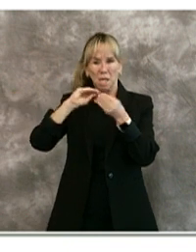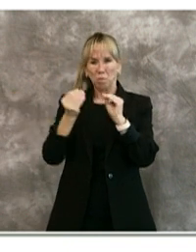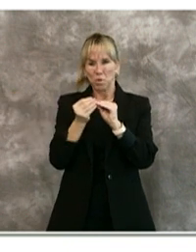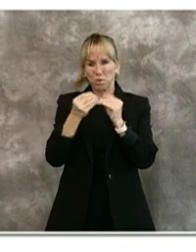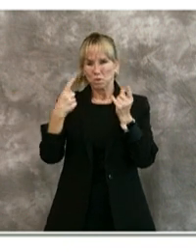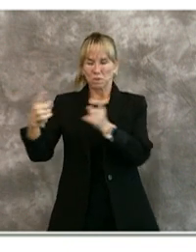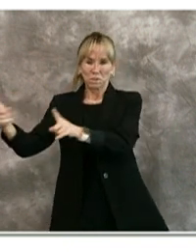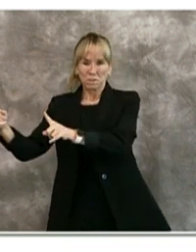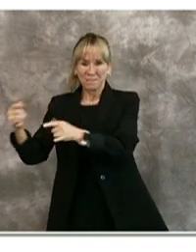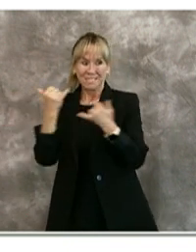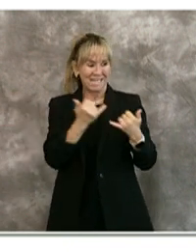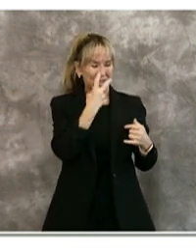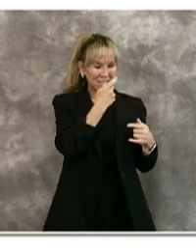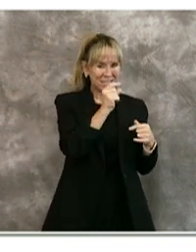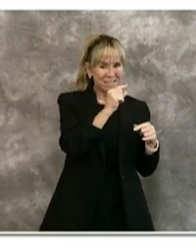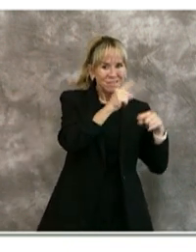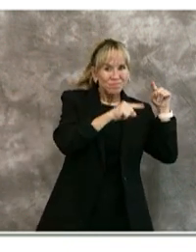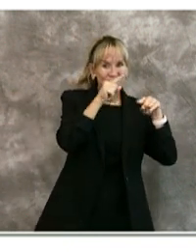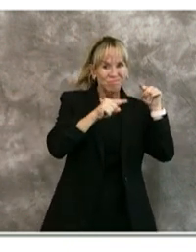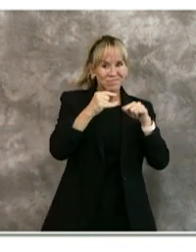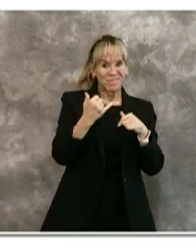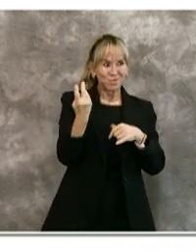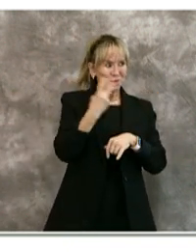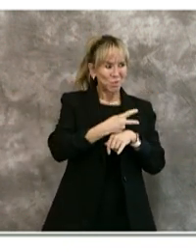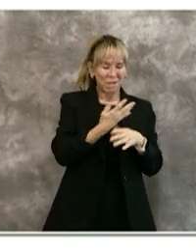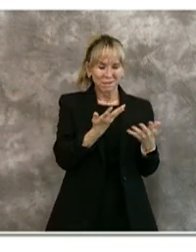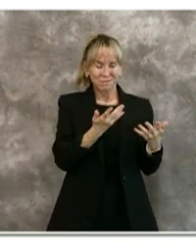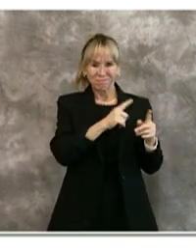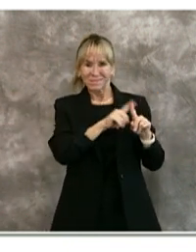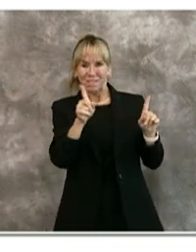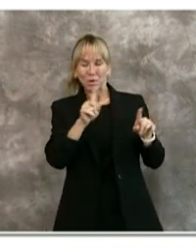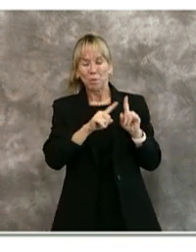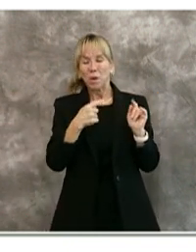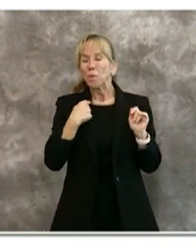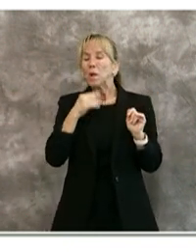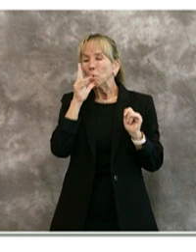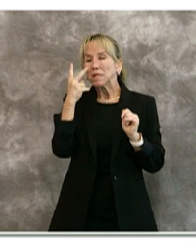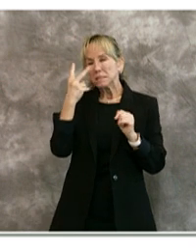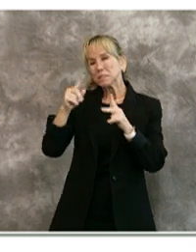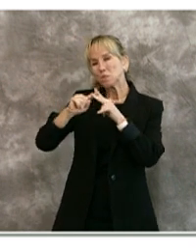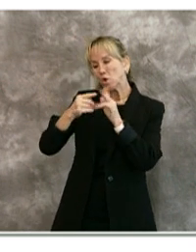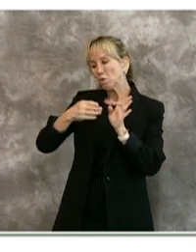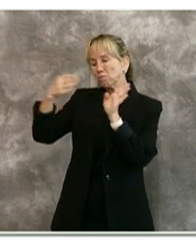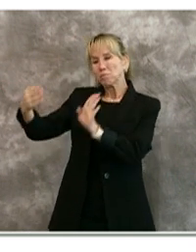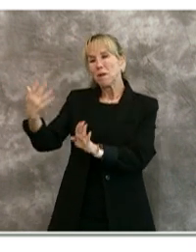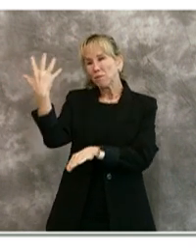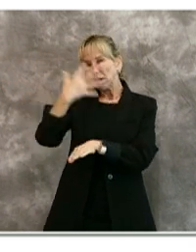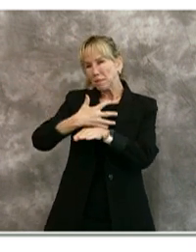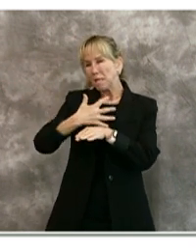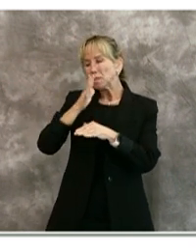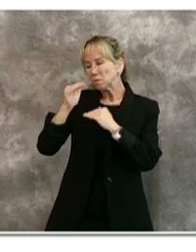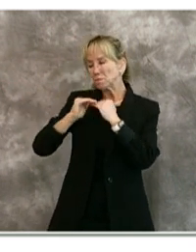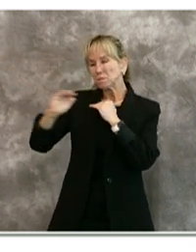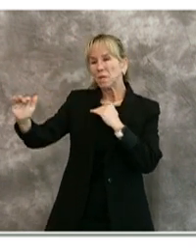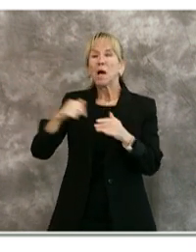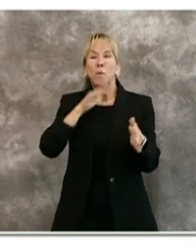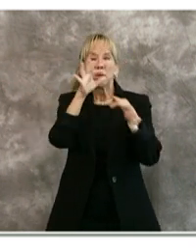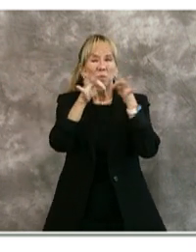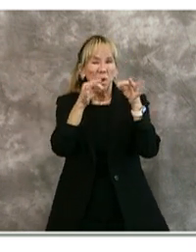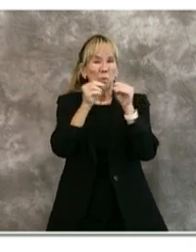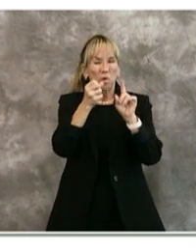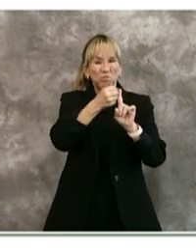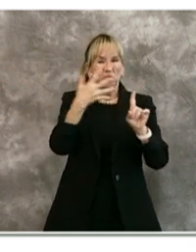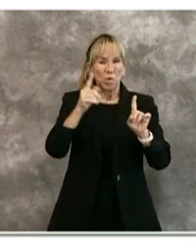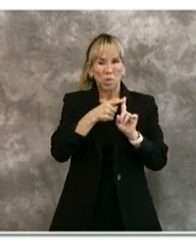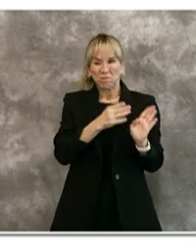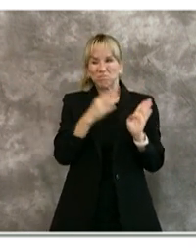has occurred over the past 2 days. But we'll see that when we talk about tests. Next